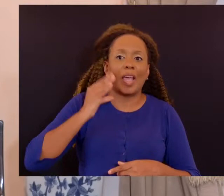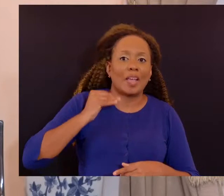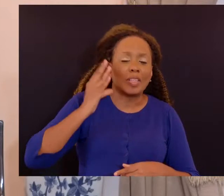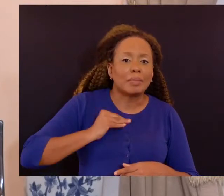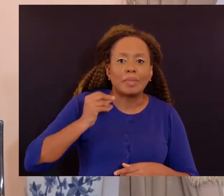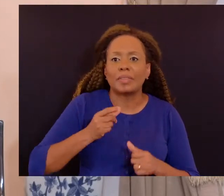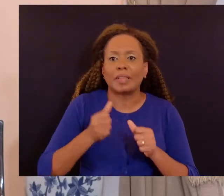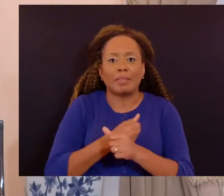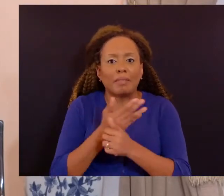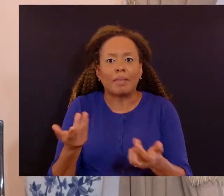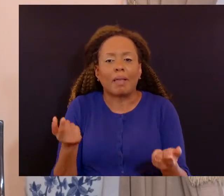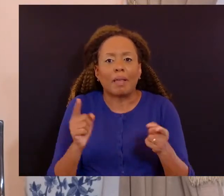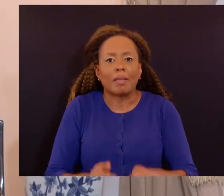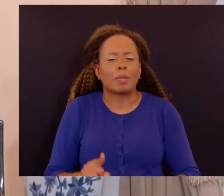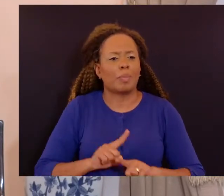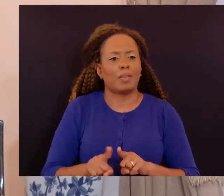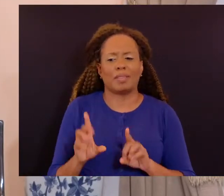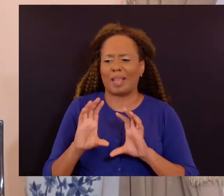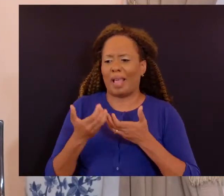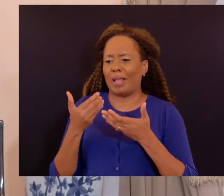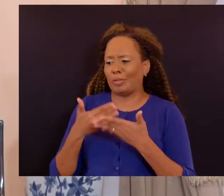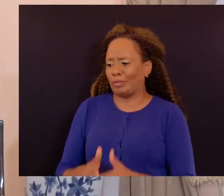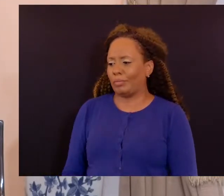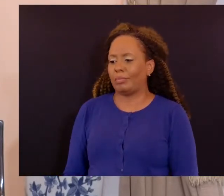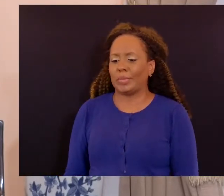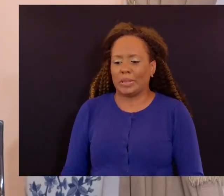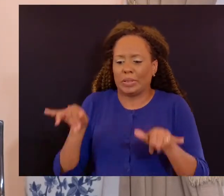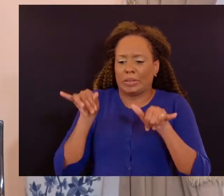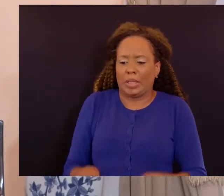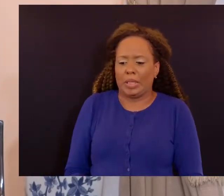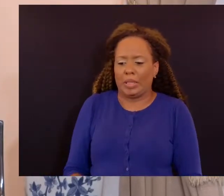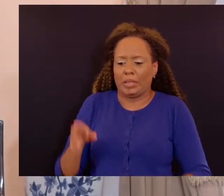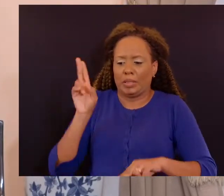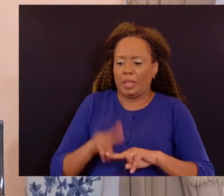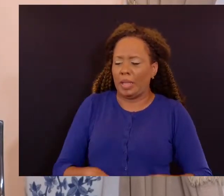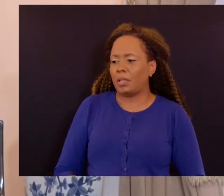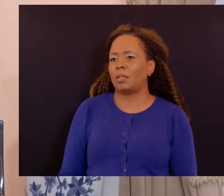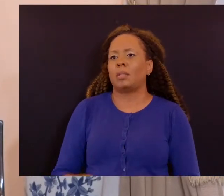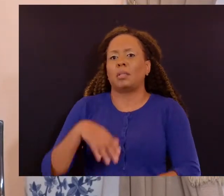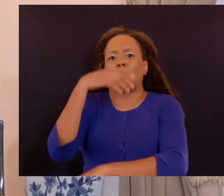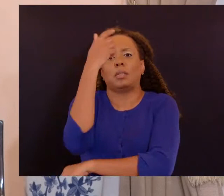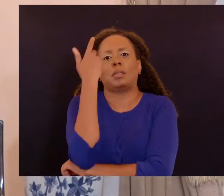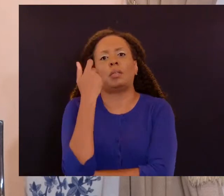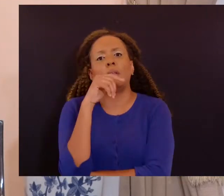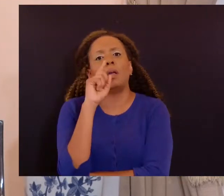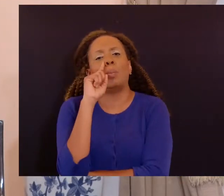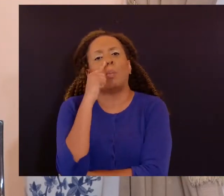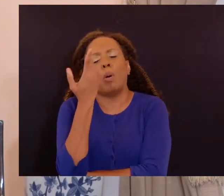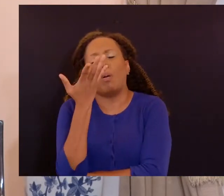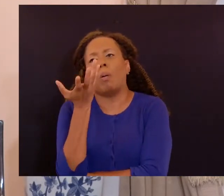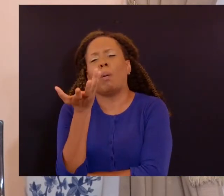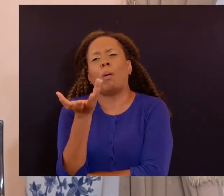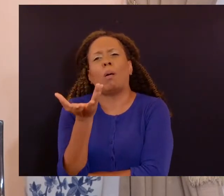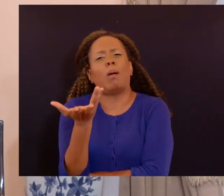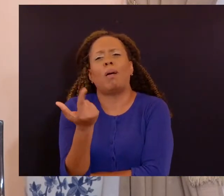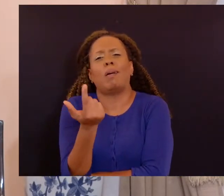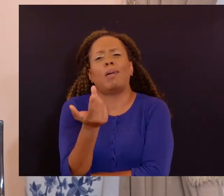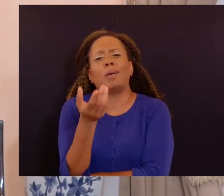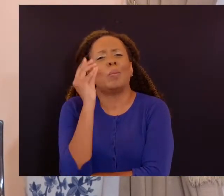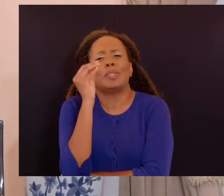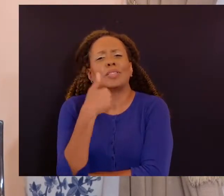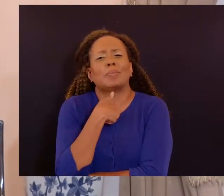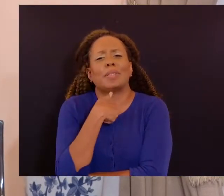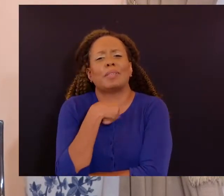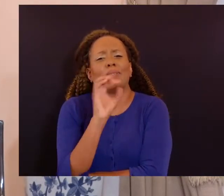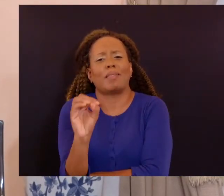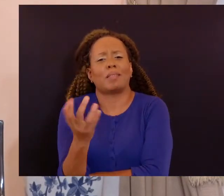is happening. Whereas in the classroom environment, if we are not meeting children where they are, then we are failing them. And therefore, the numeracy